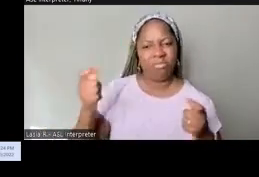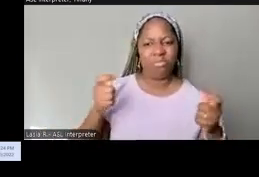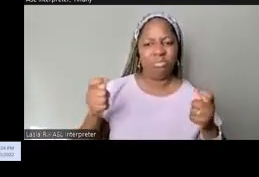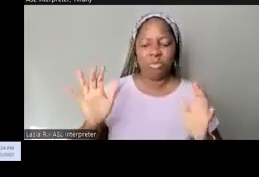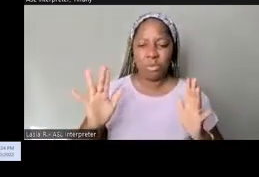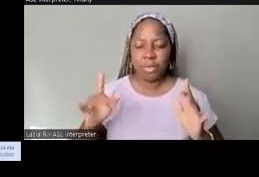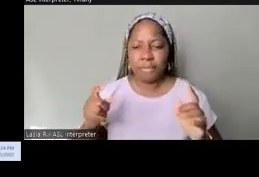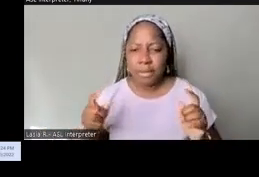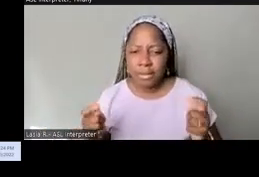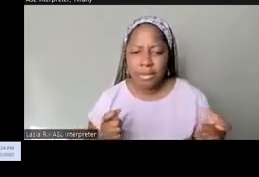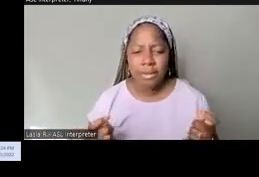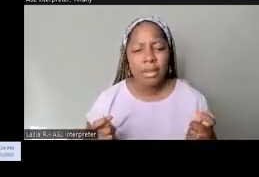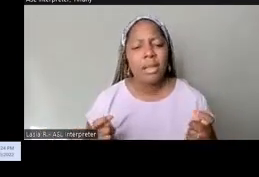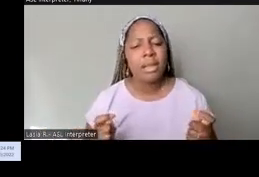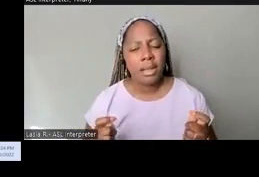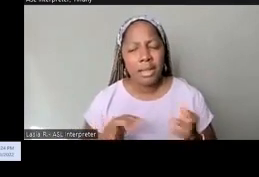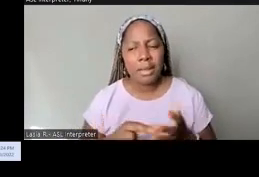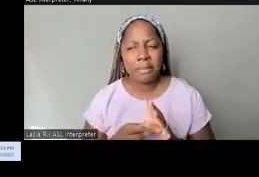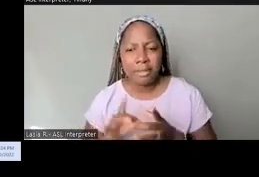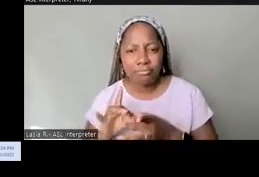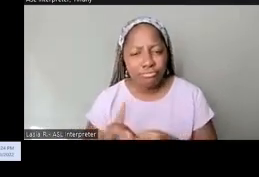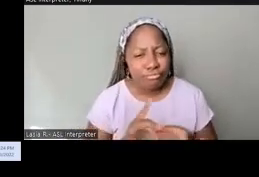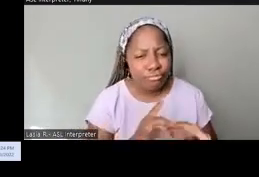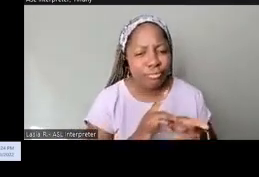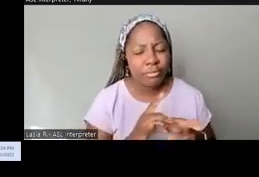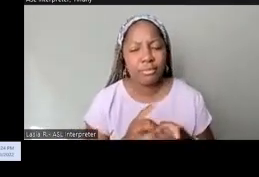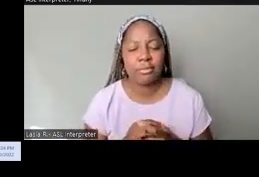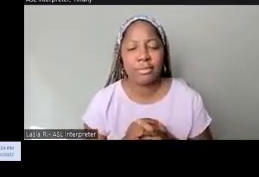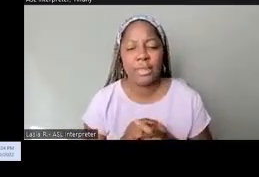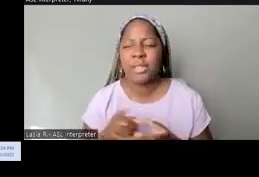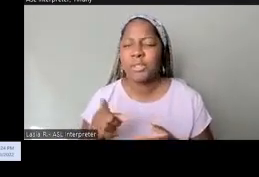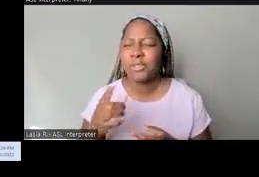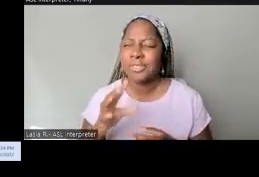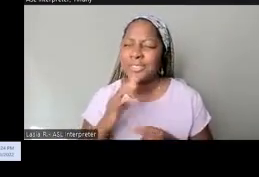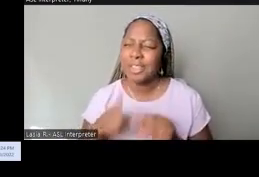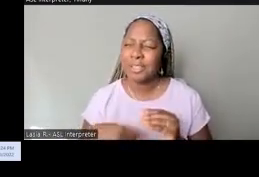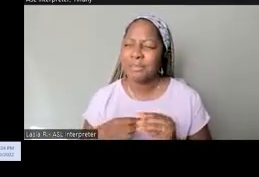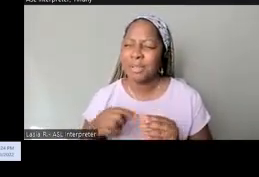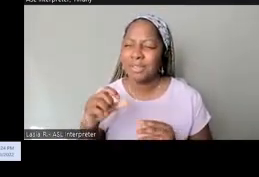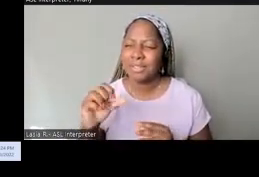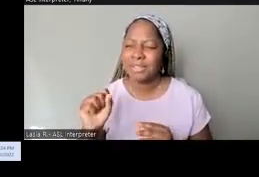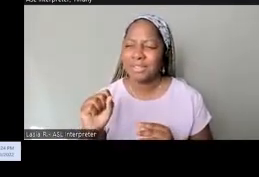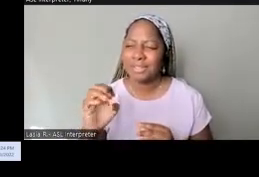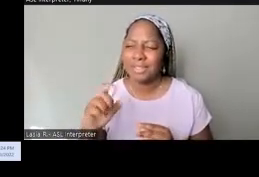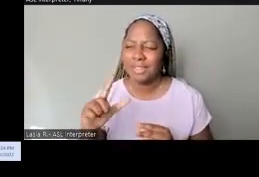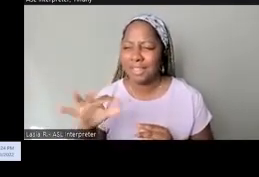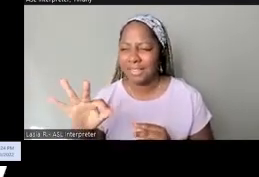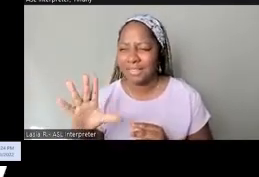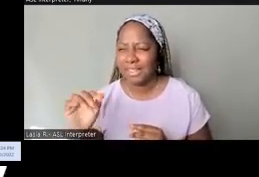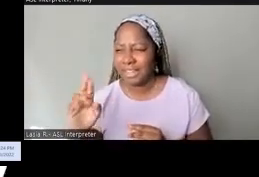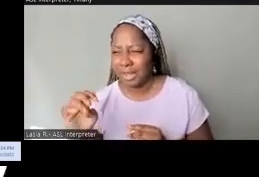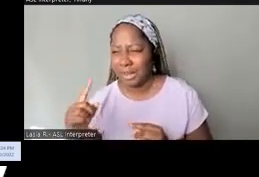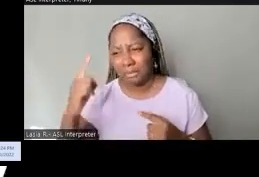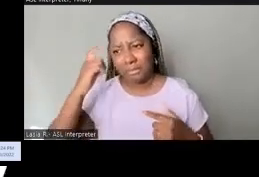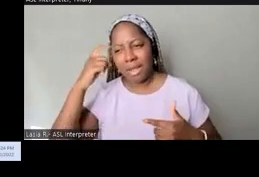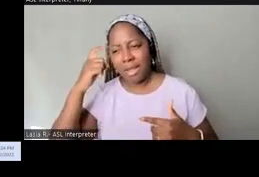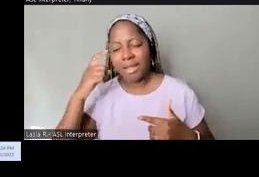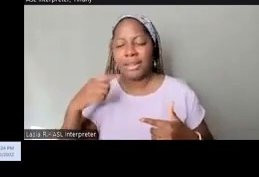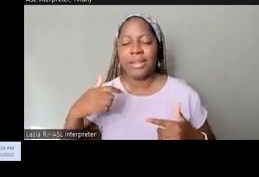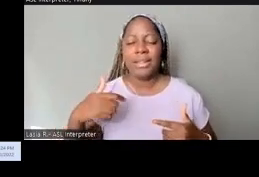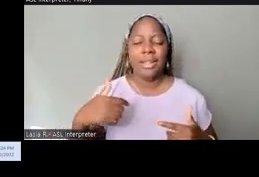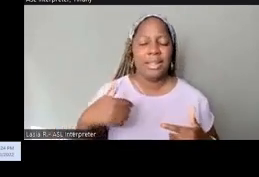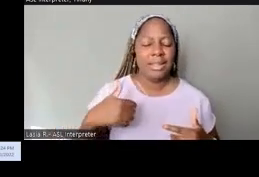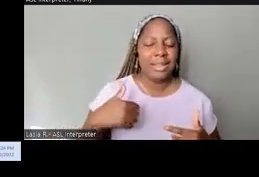mind, doing this work for, I think it's 16, 17 years. It's between 15 and 17. COVID threw me off. I haven't done math lately,